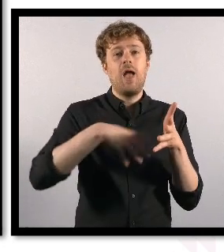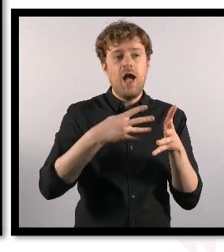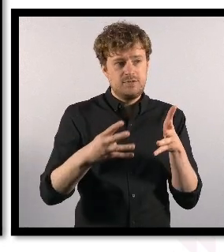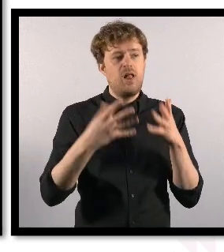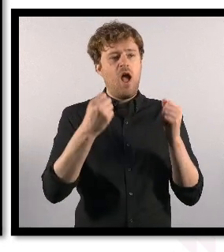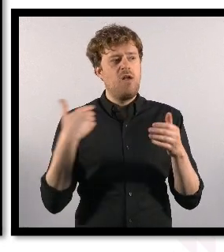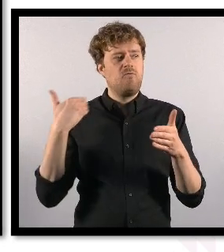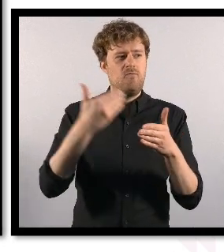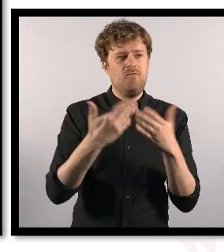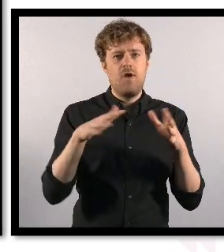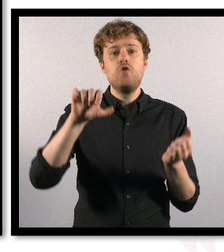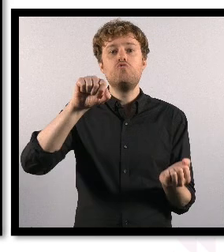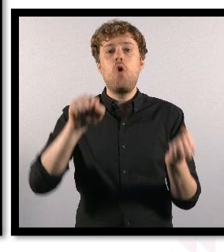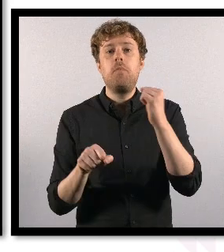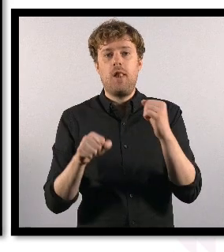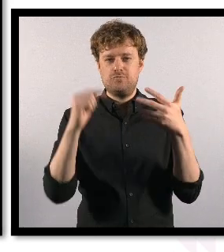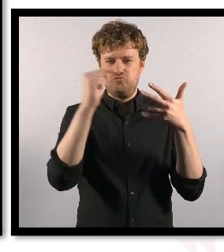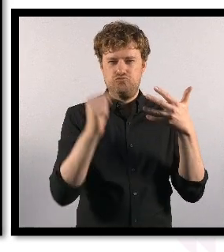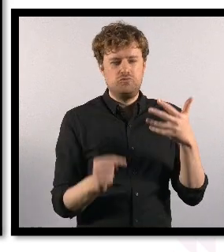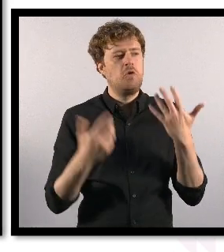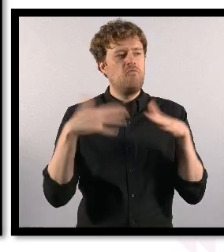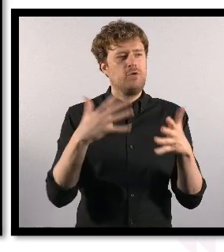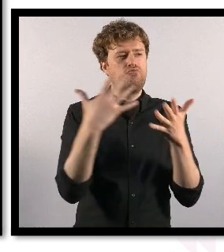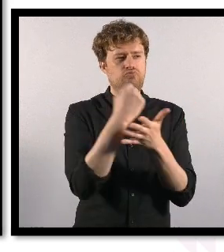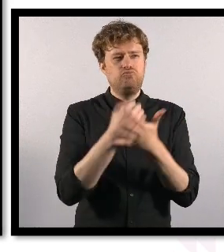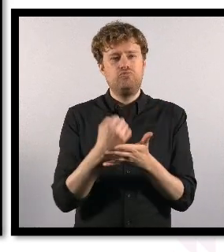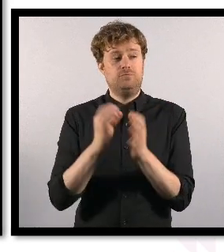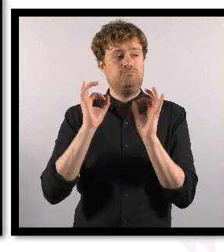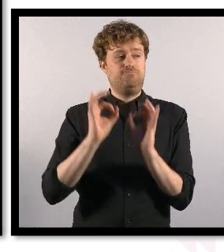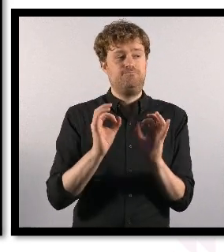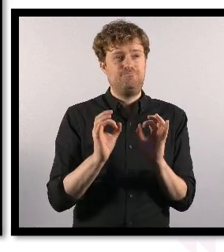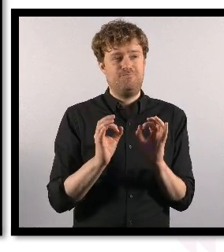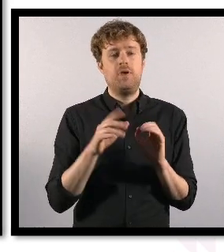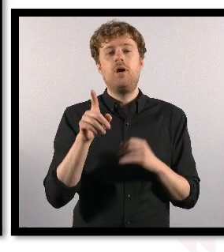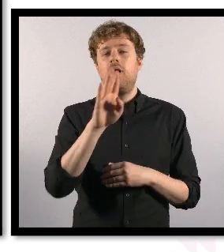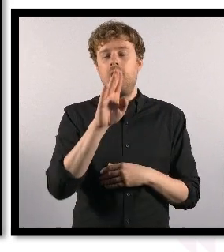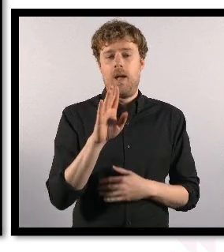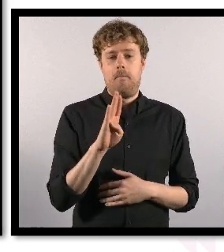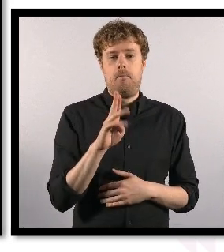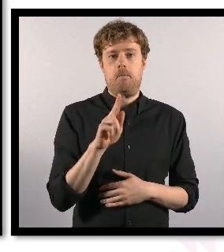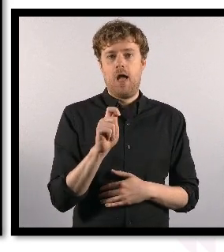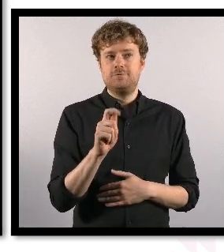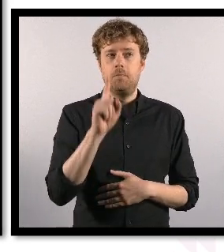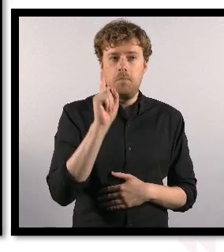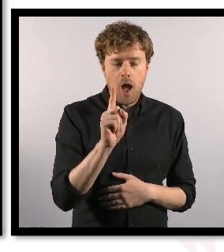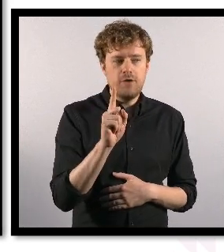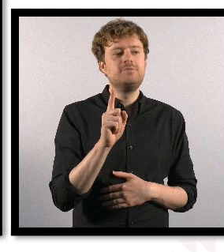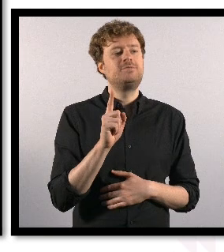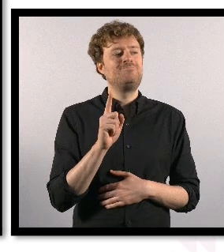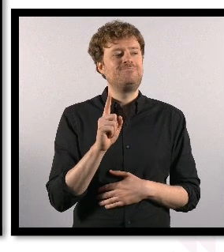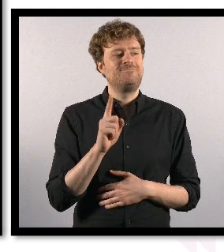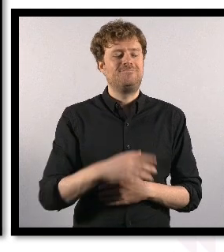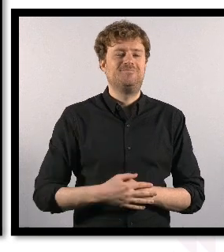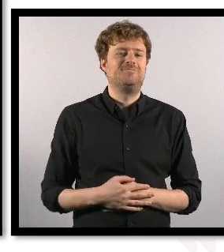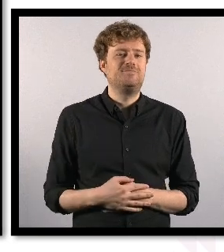But there's always a but. These systems have an awful lot of state. The model, the paradigm that